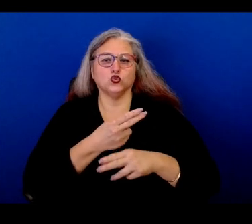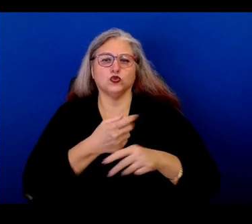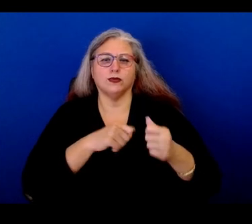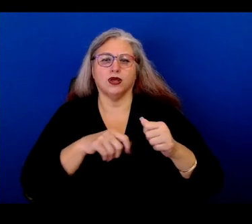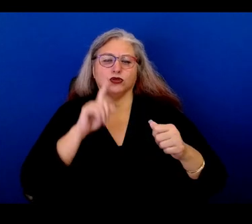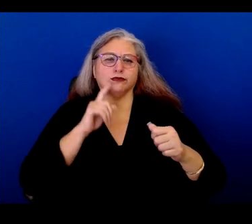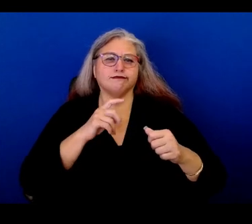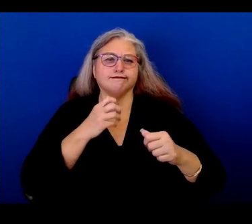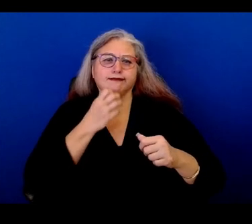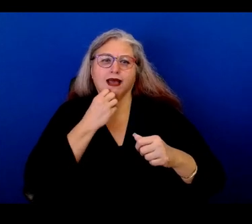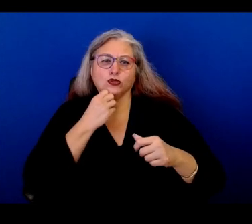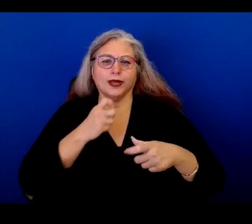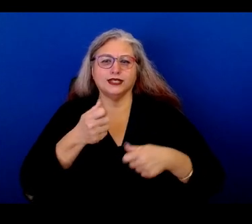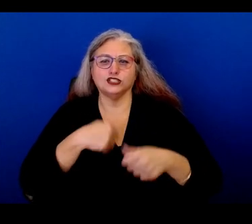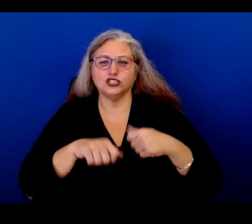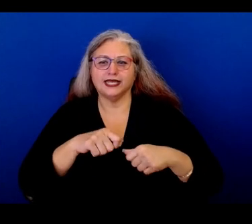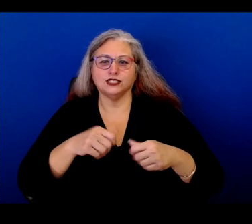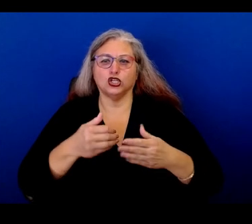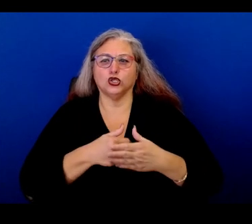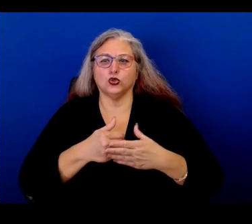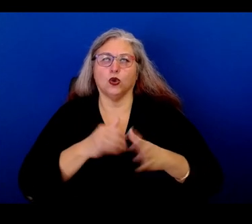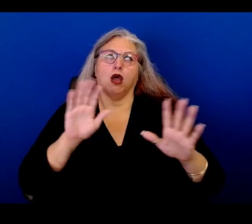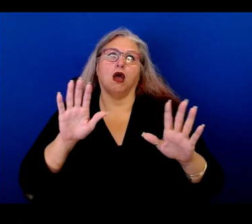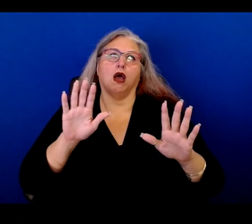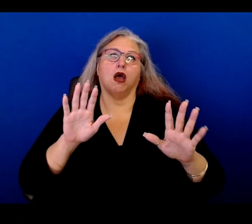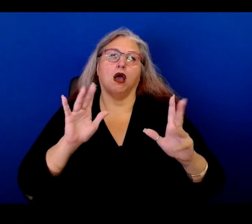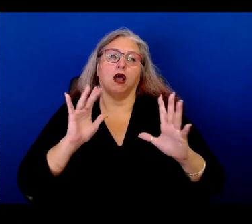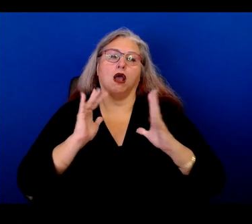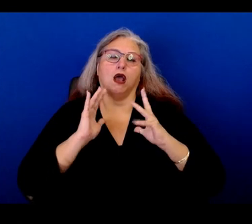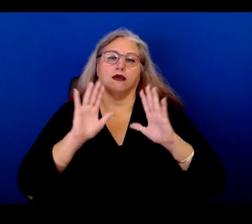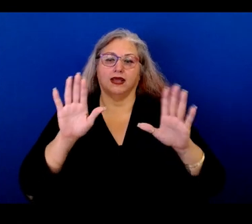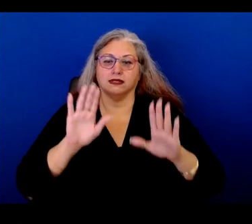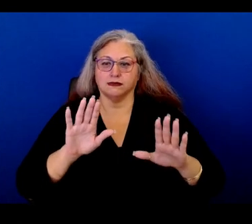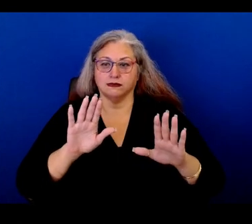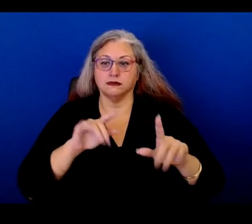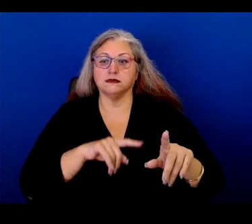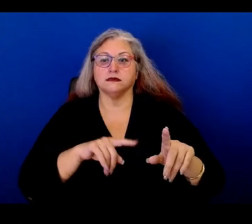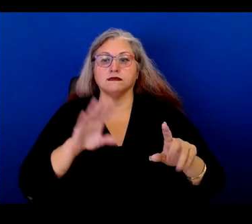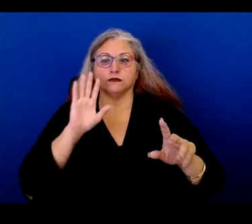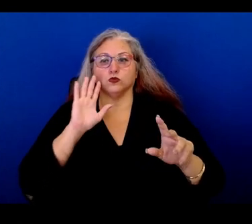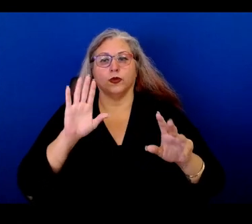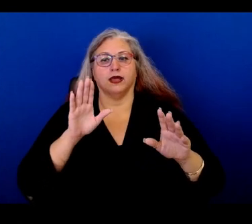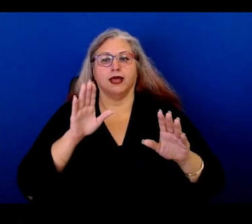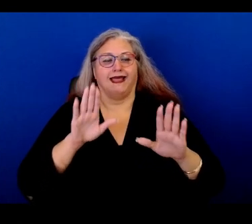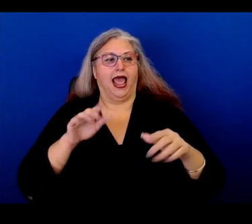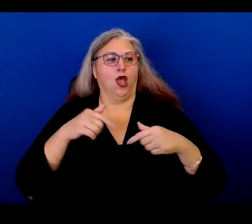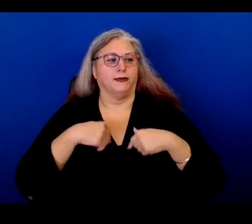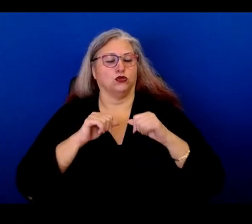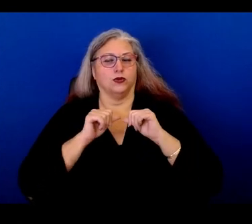ones that you just like change and put on new ones. They are fantastic and it maintains